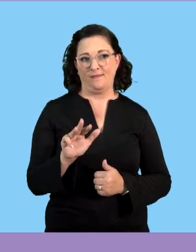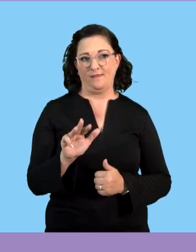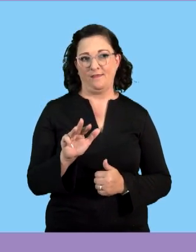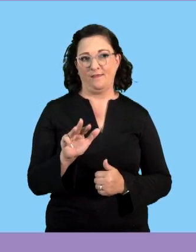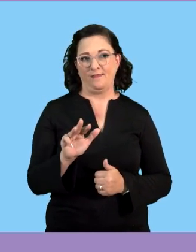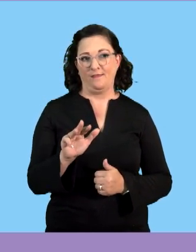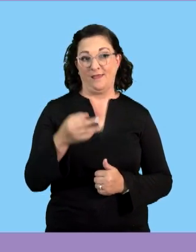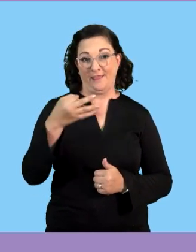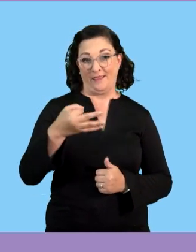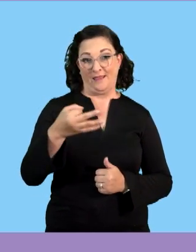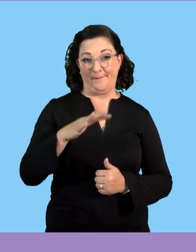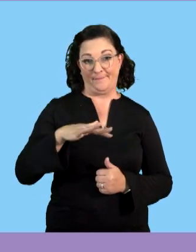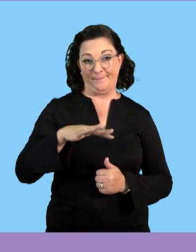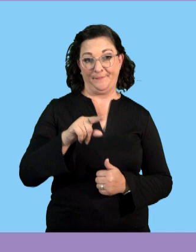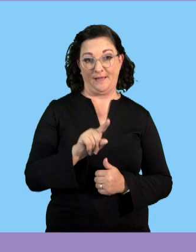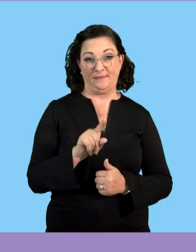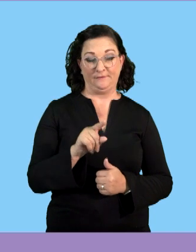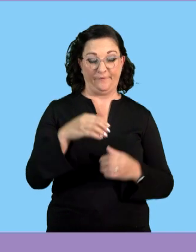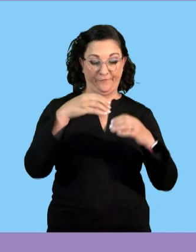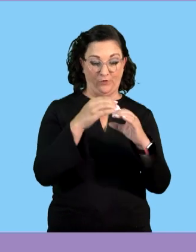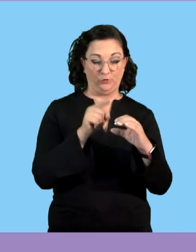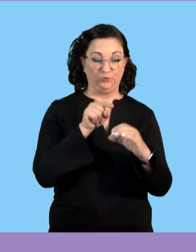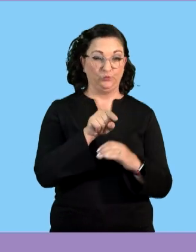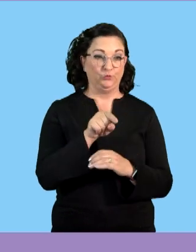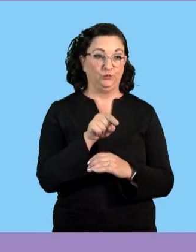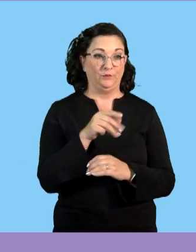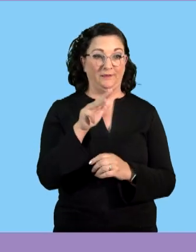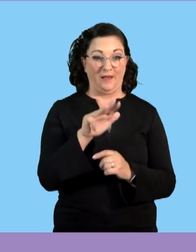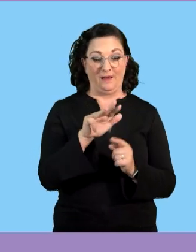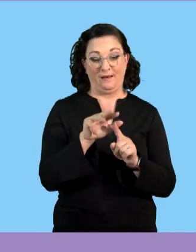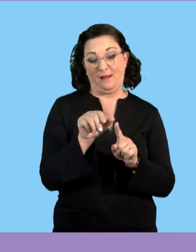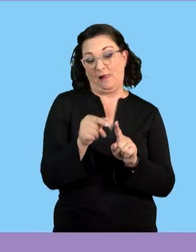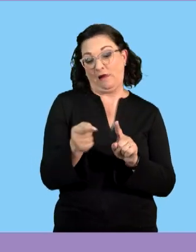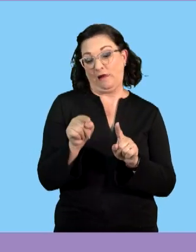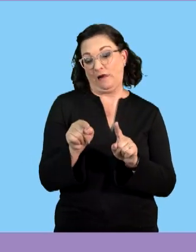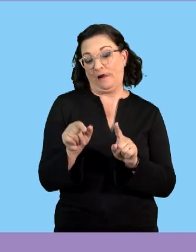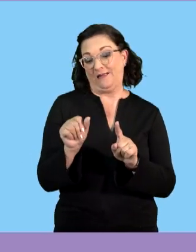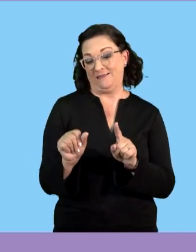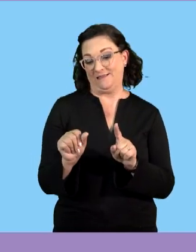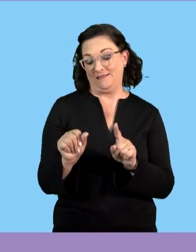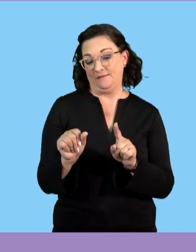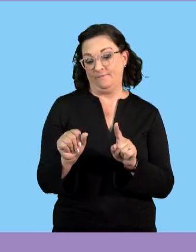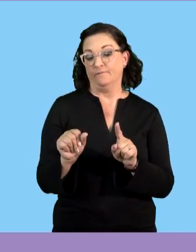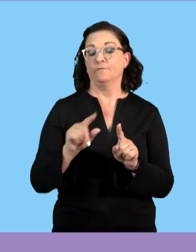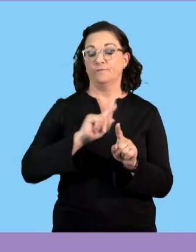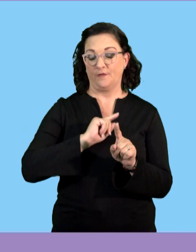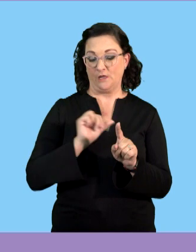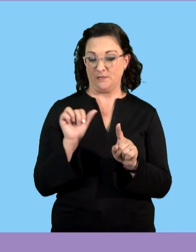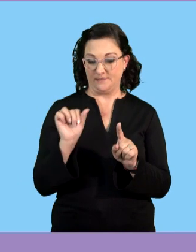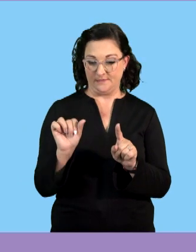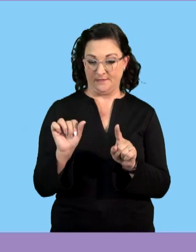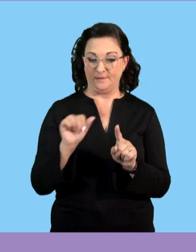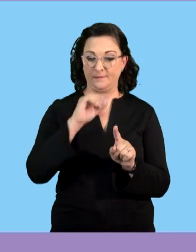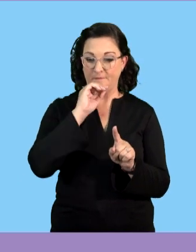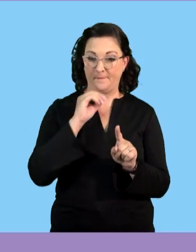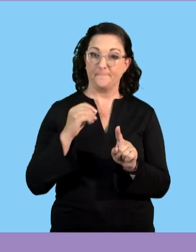9,92969. We're rounding off to the 3rd decimal place. We're focusing on the 4th decimal place. And the 4th decimal place